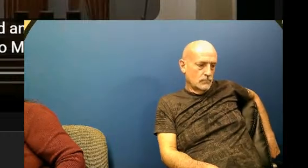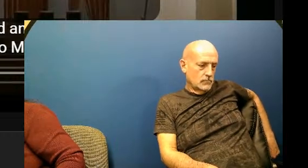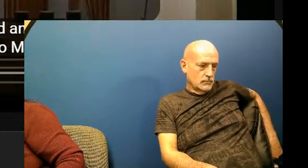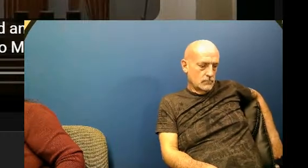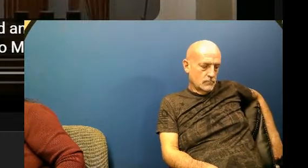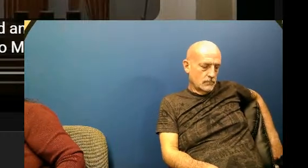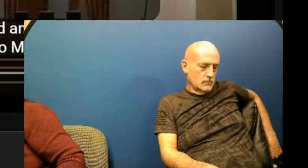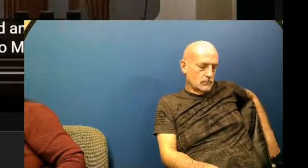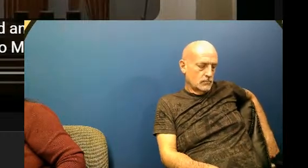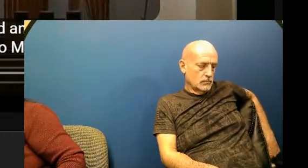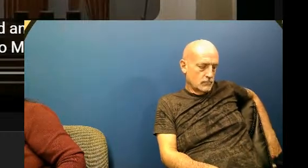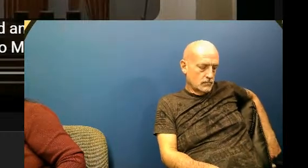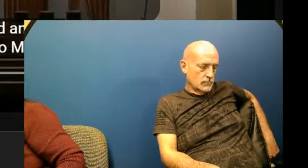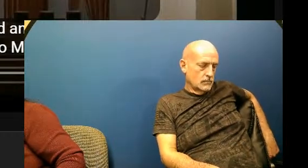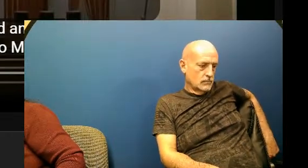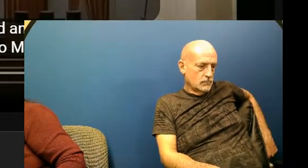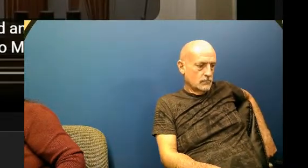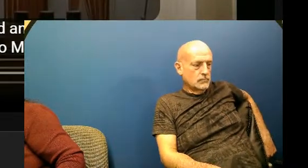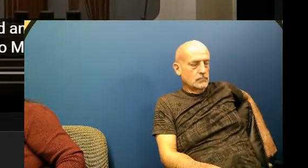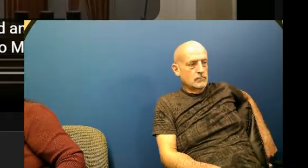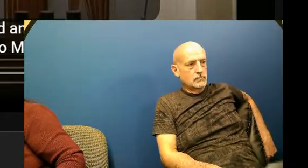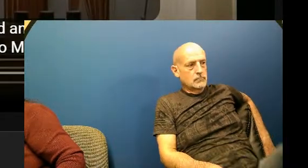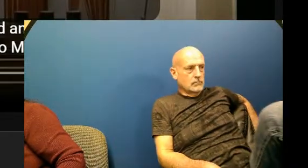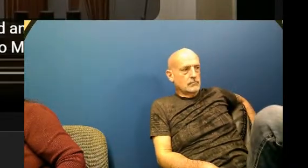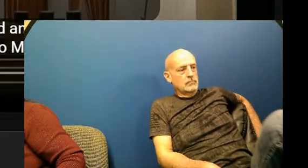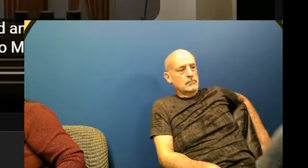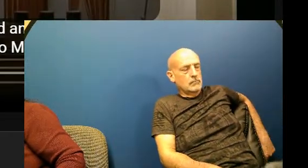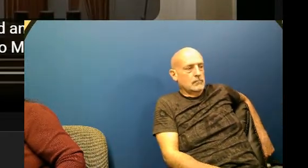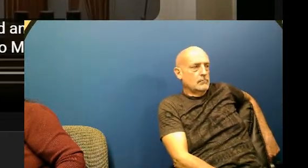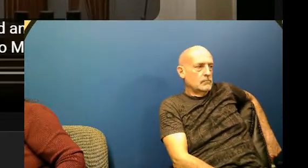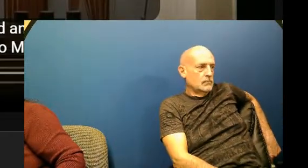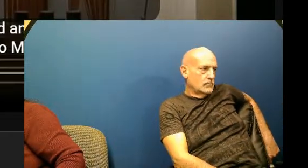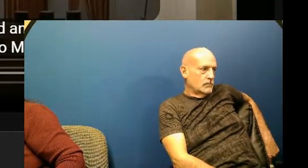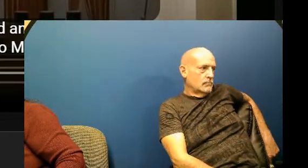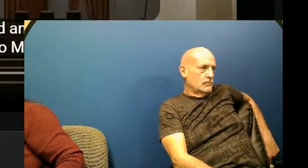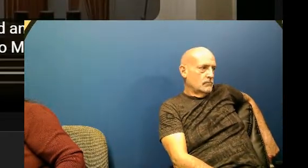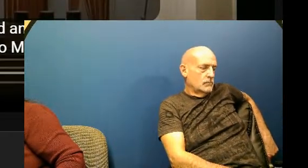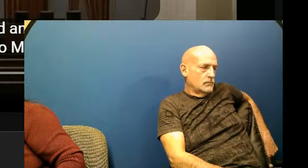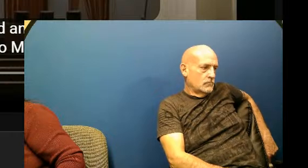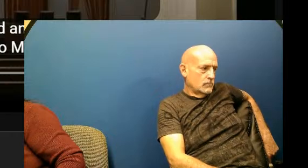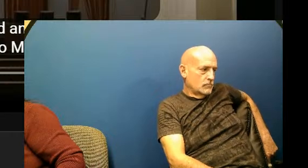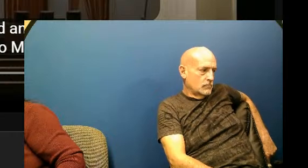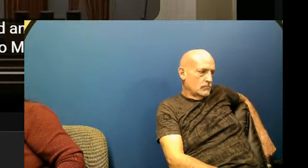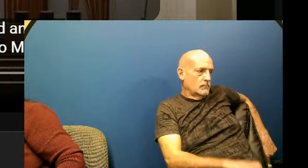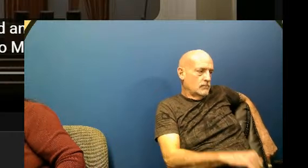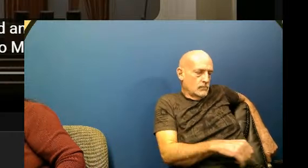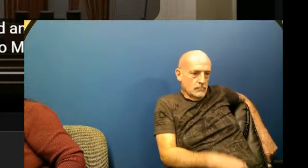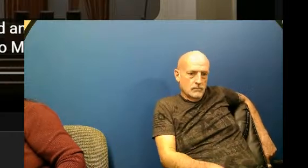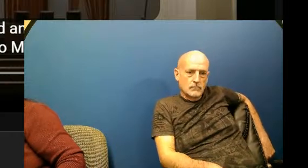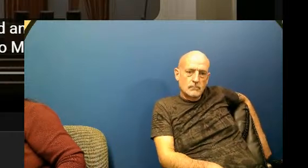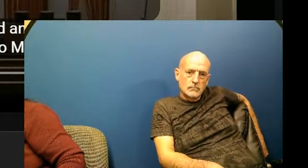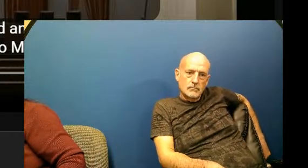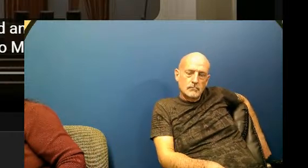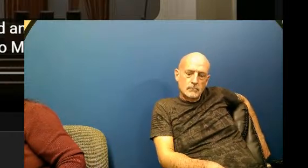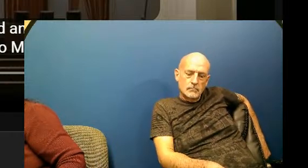just wondering whether this is like somebody's attachment to an old article of clothing. I mean, I really